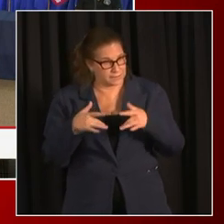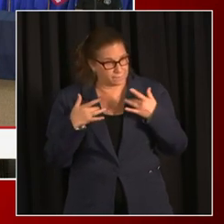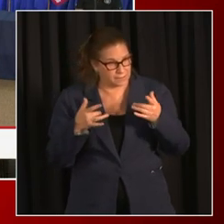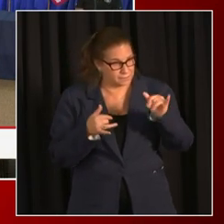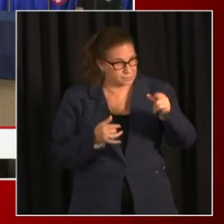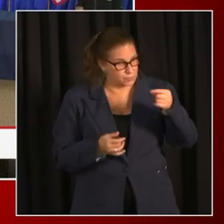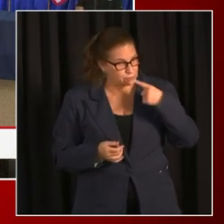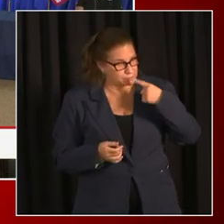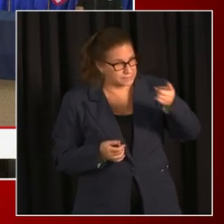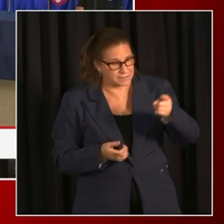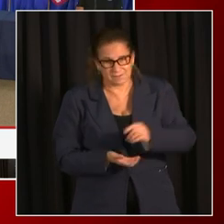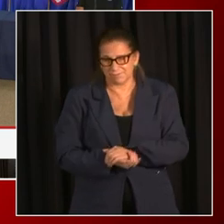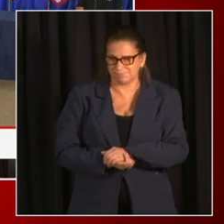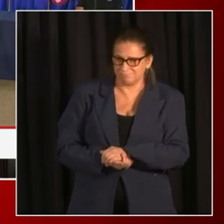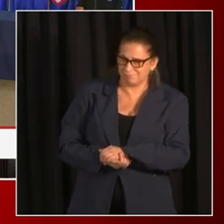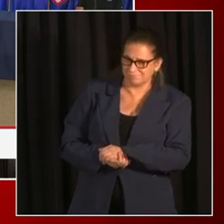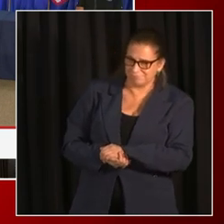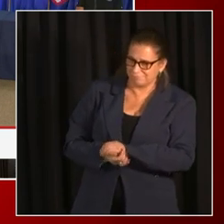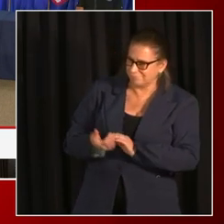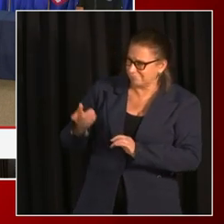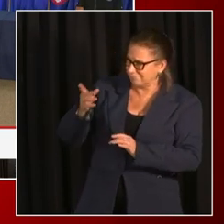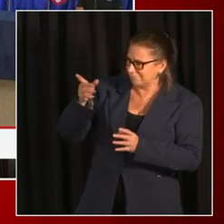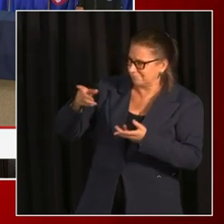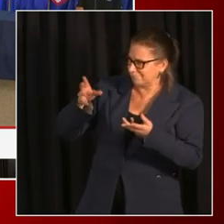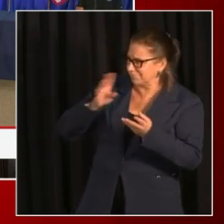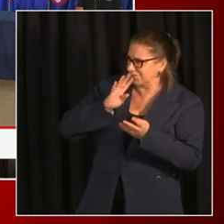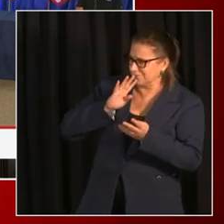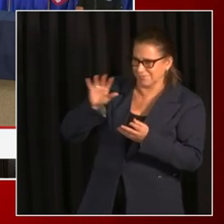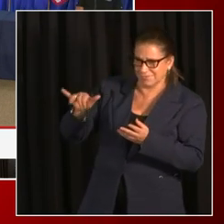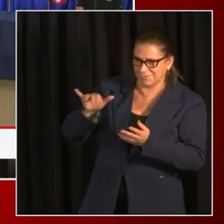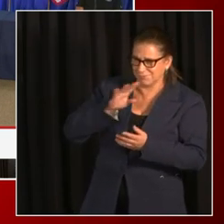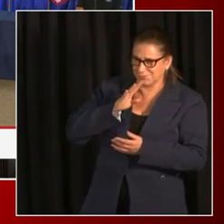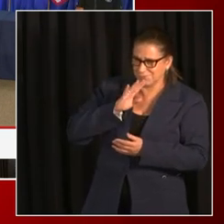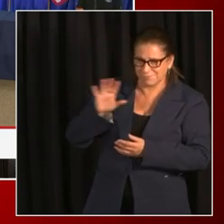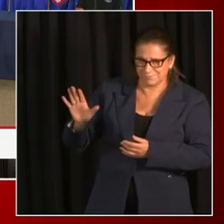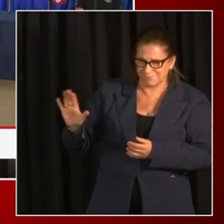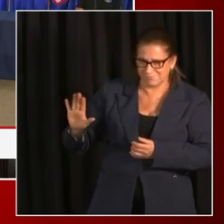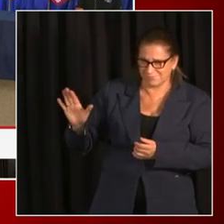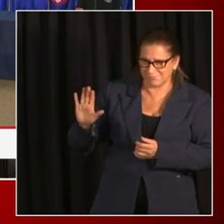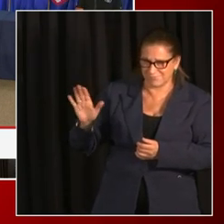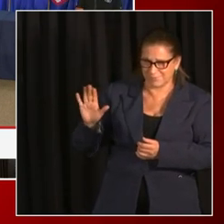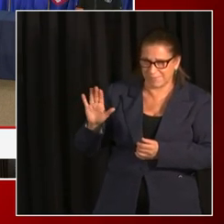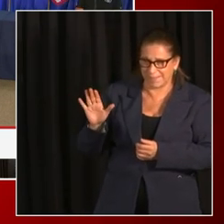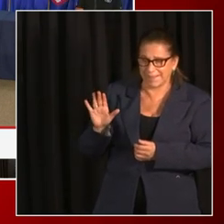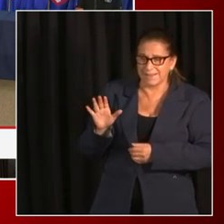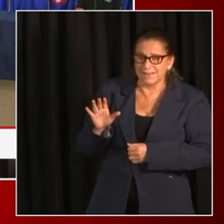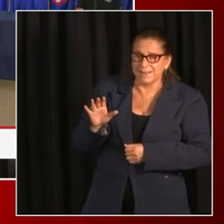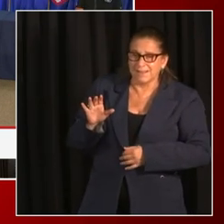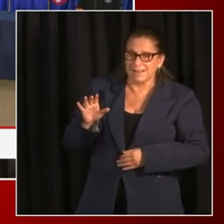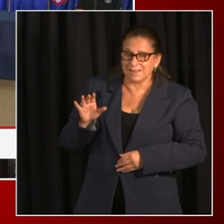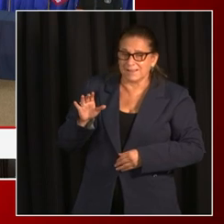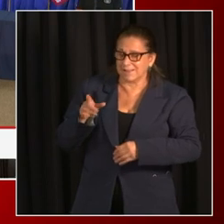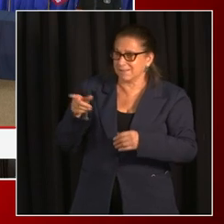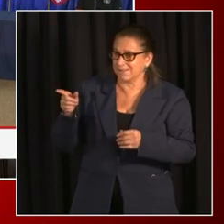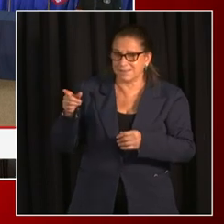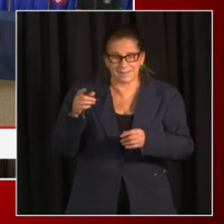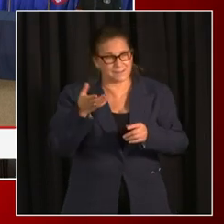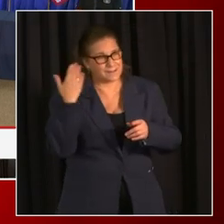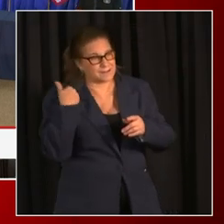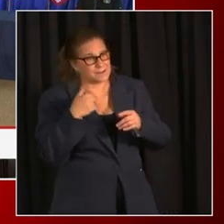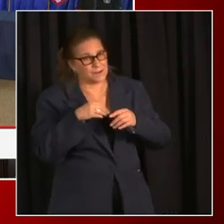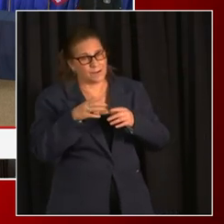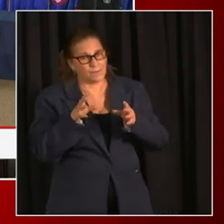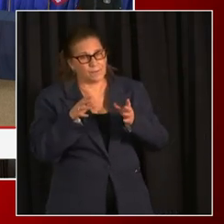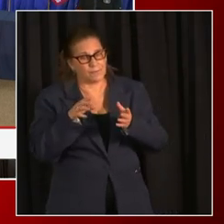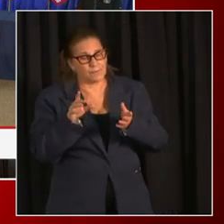the community today? I'm sorry? In the last news conference, Mhm. you had spoke to that you cannot protect the community